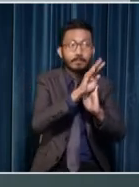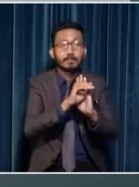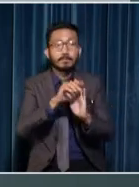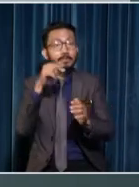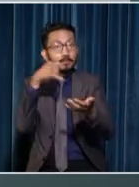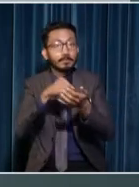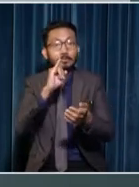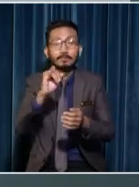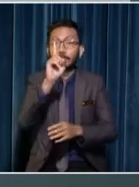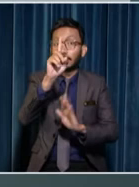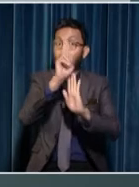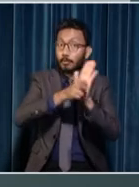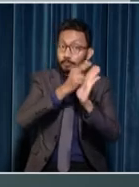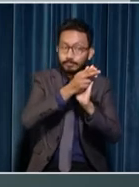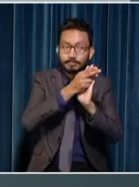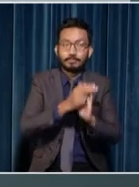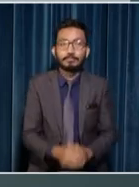3 to 4,